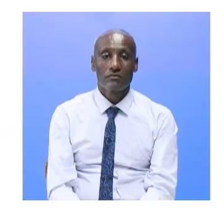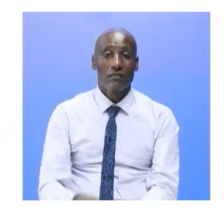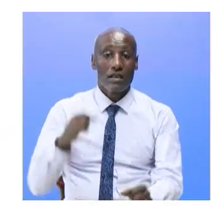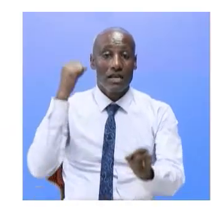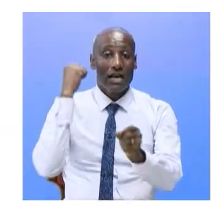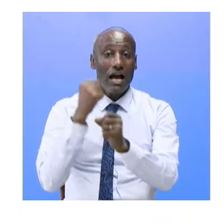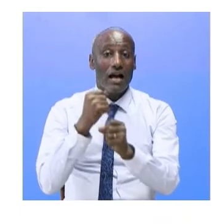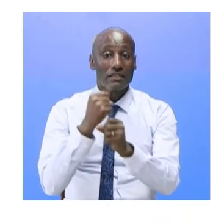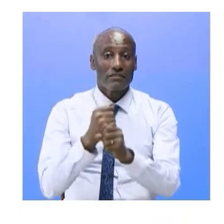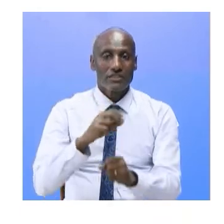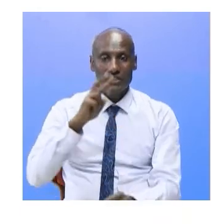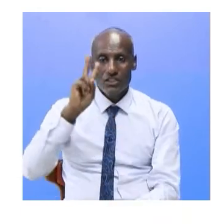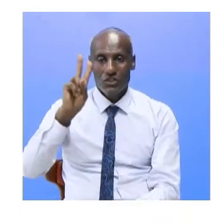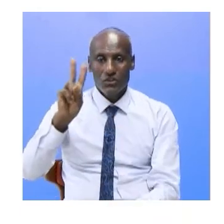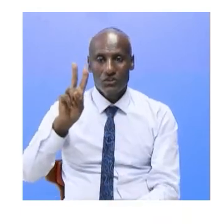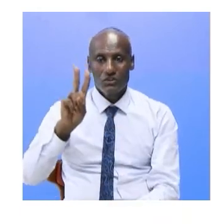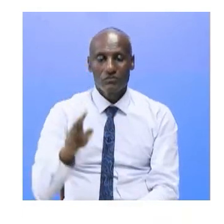Activity 2.